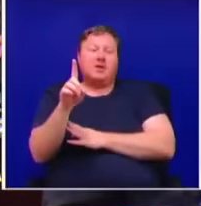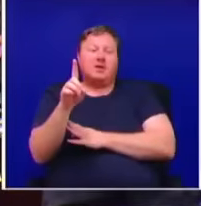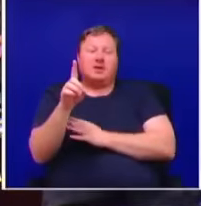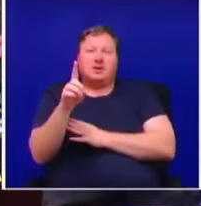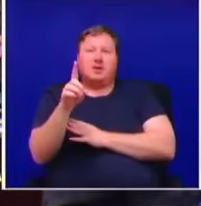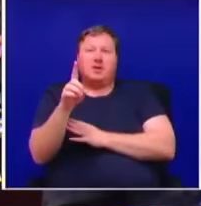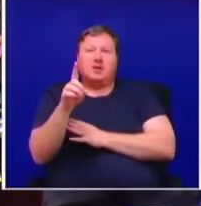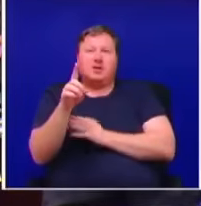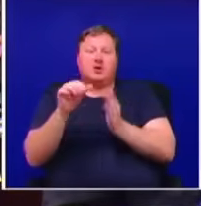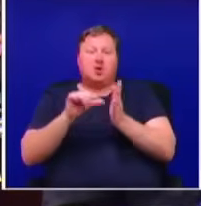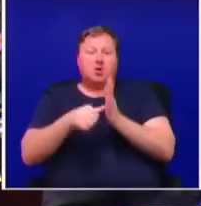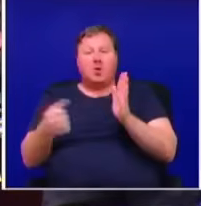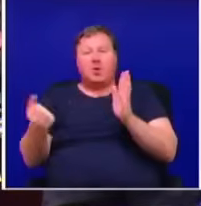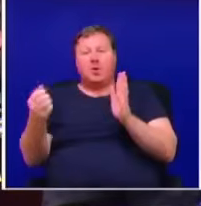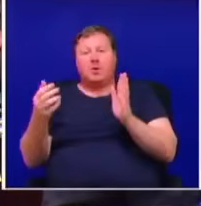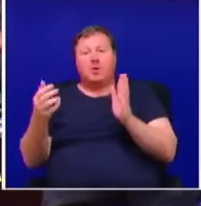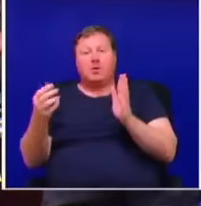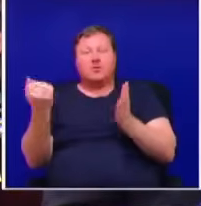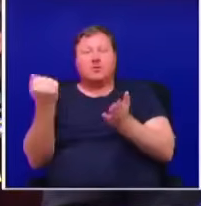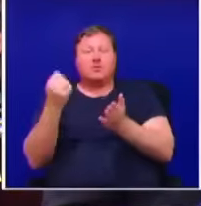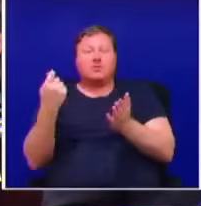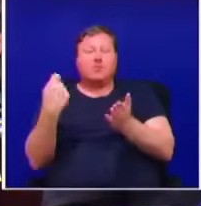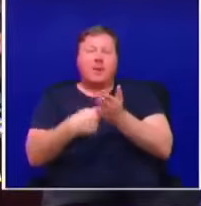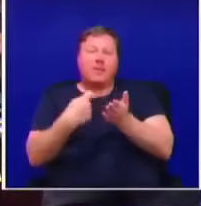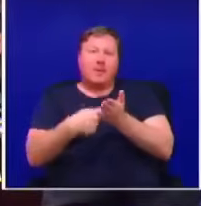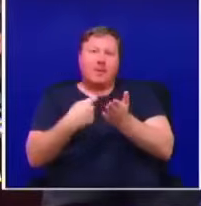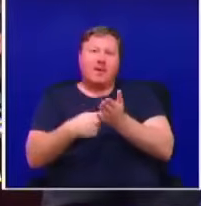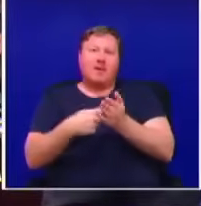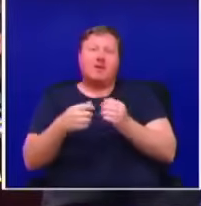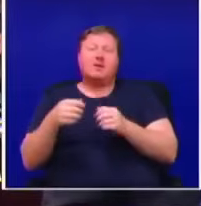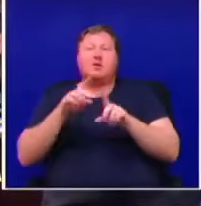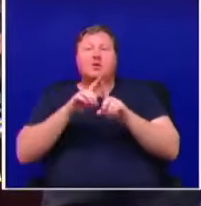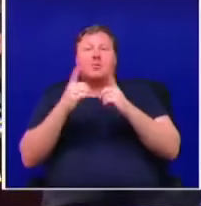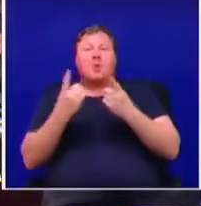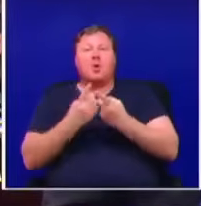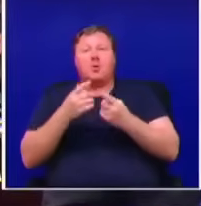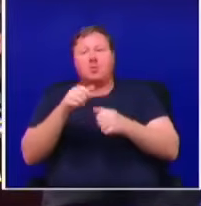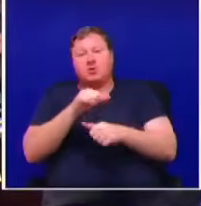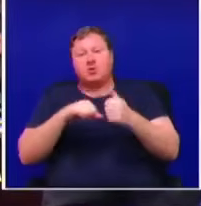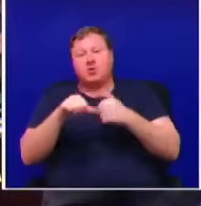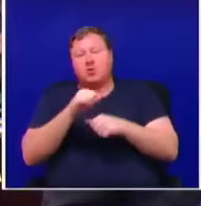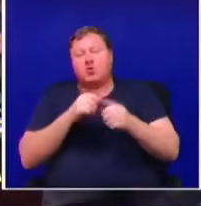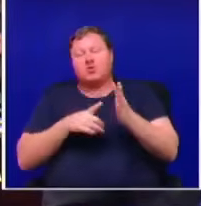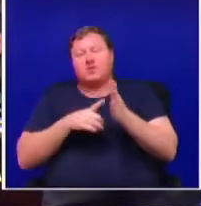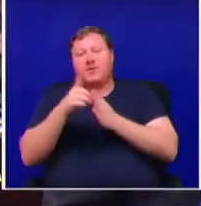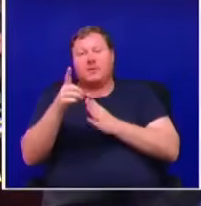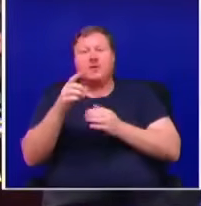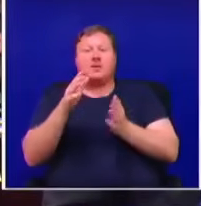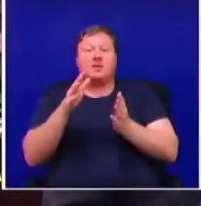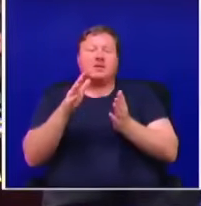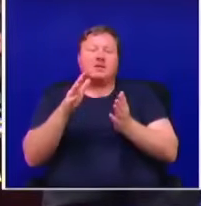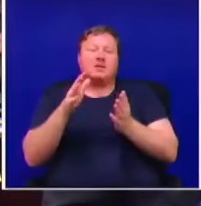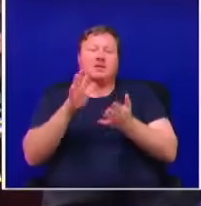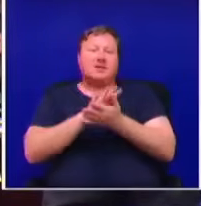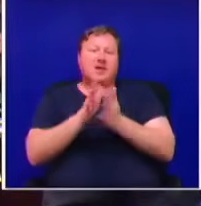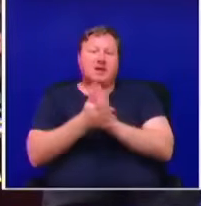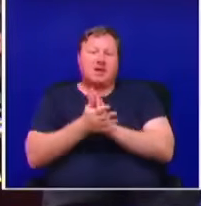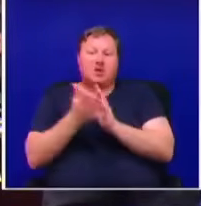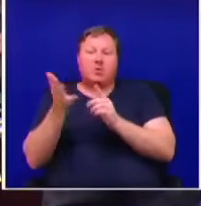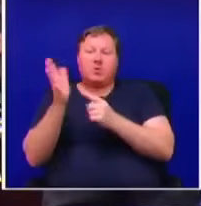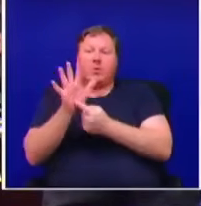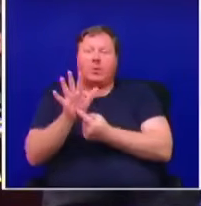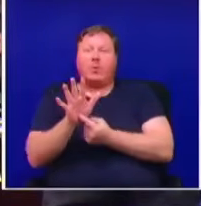to beneficiaries. The Department of Social Development and SASSA has indicated that they